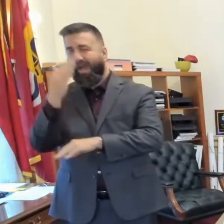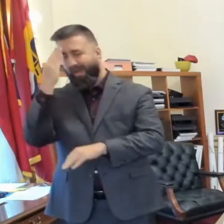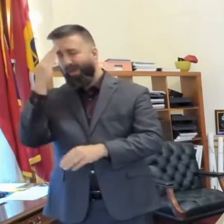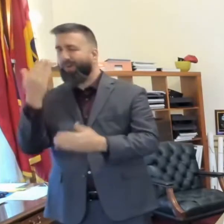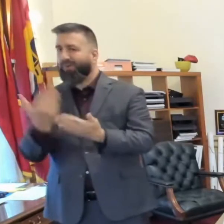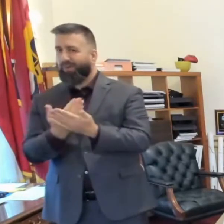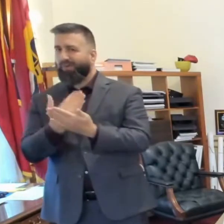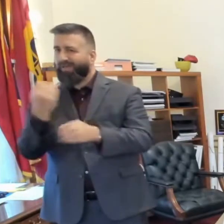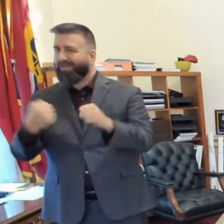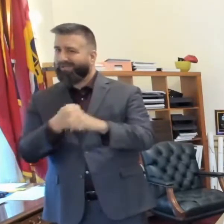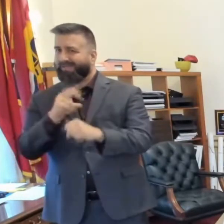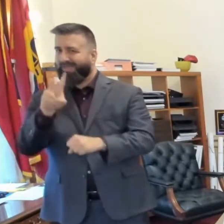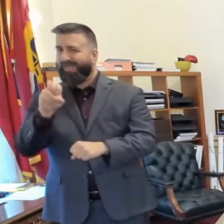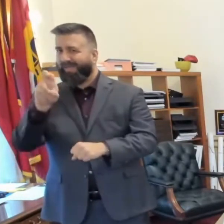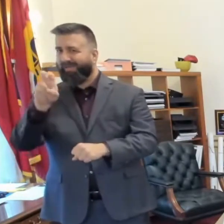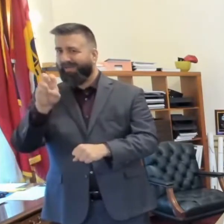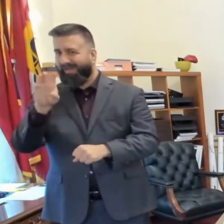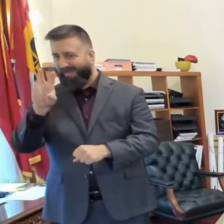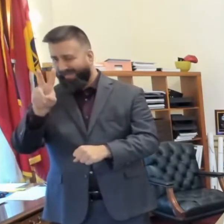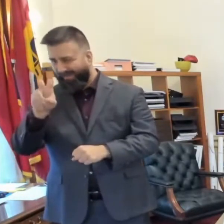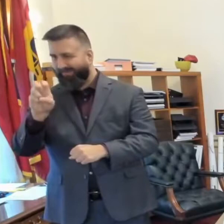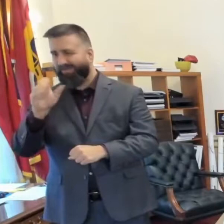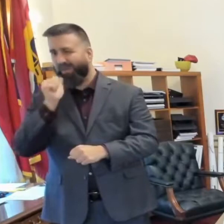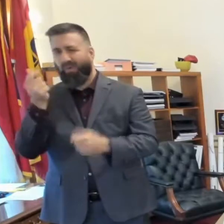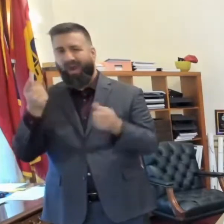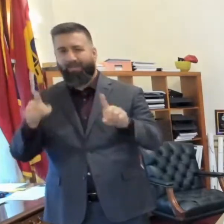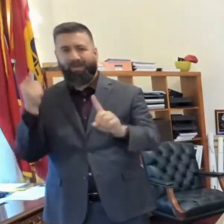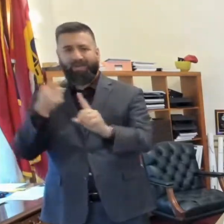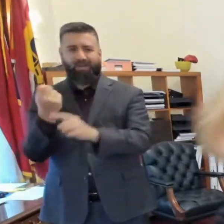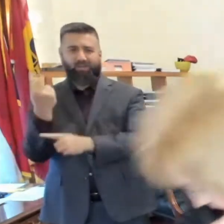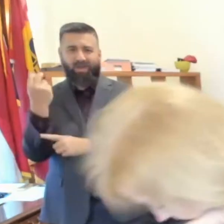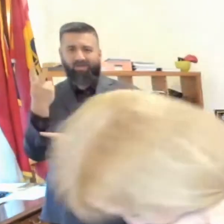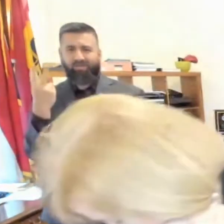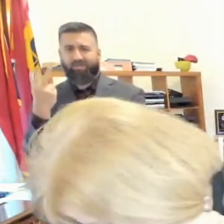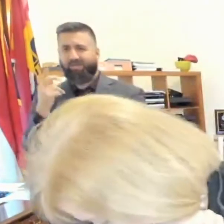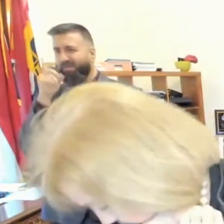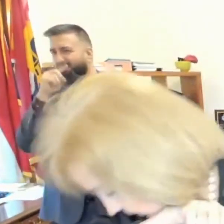so pretend you're in another time zone.